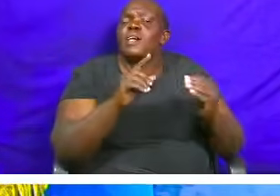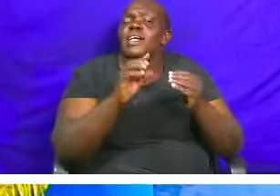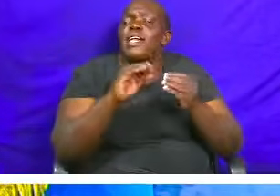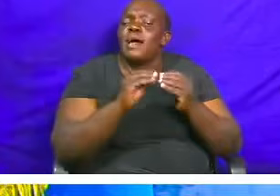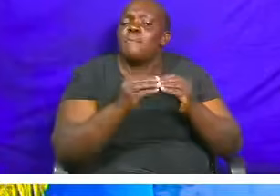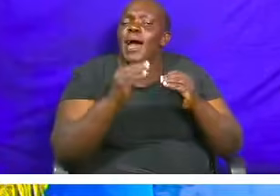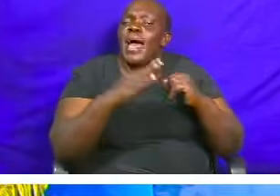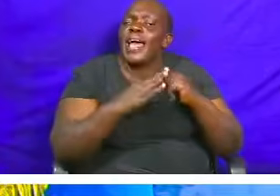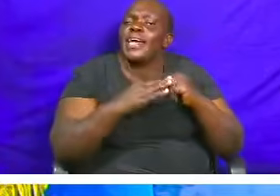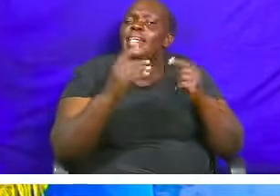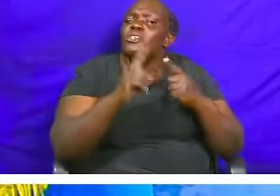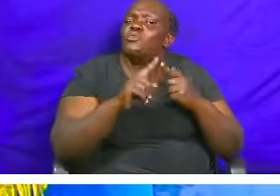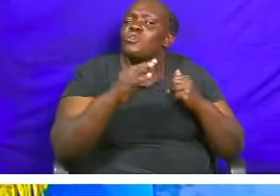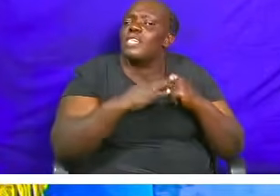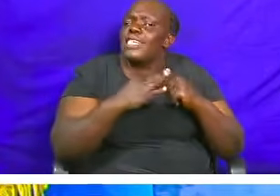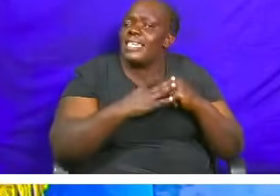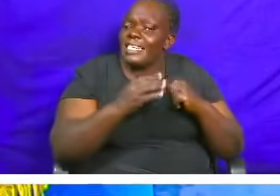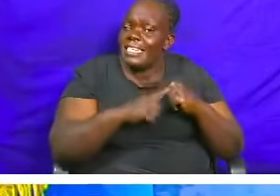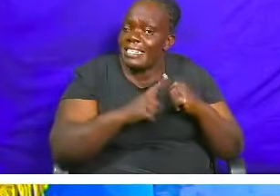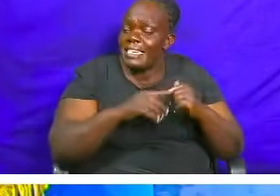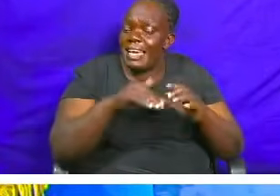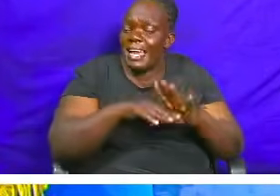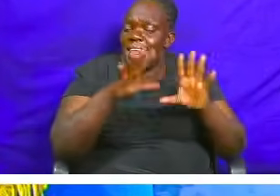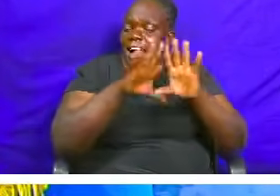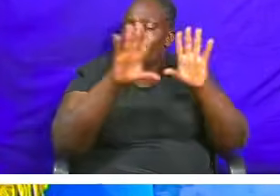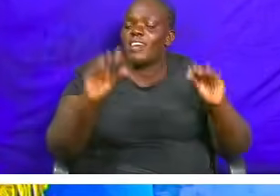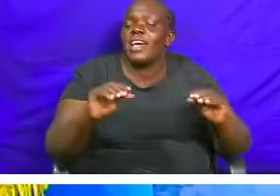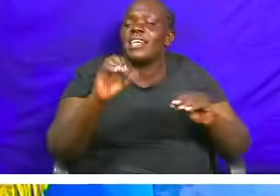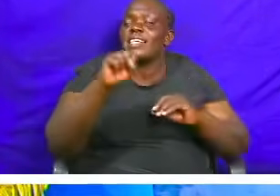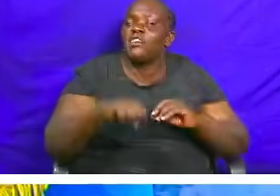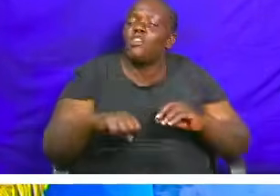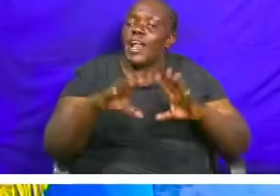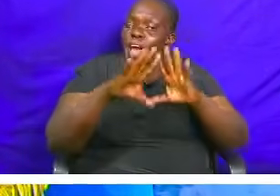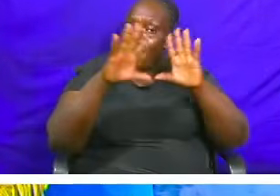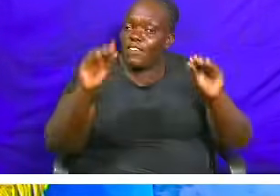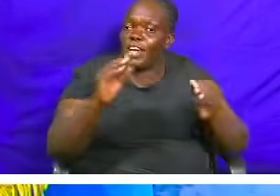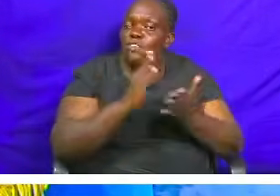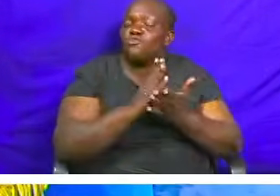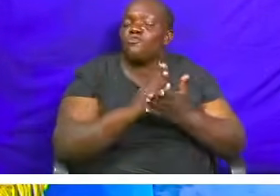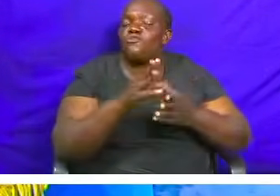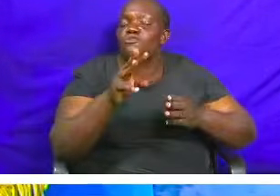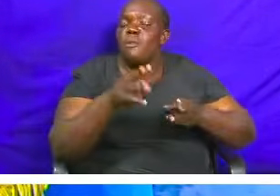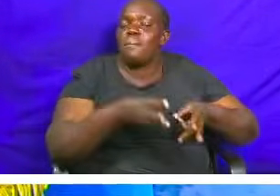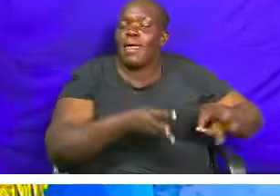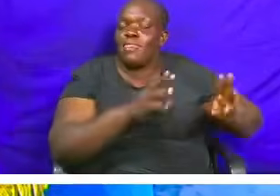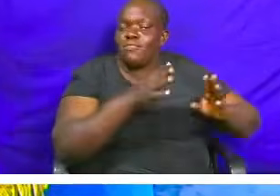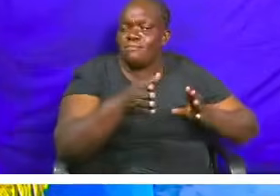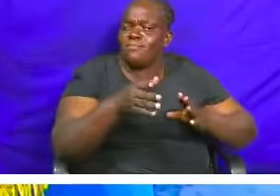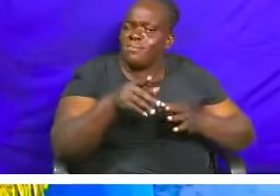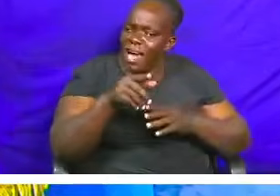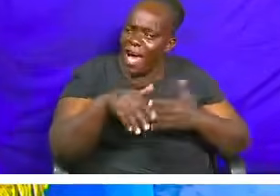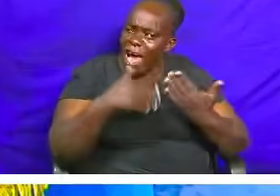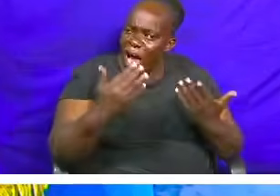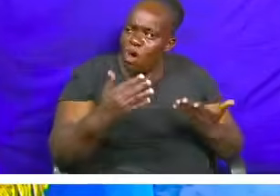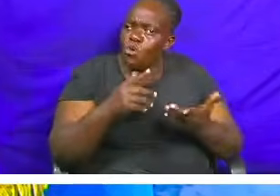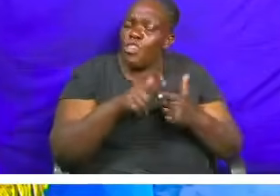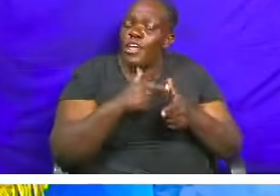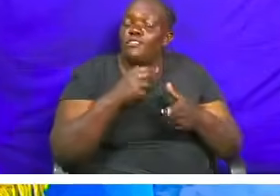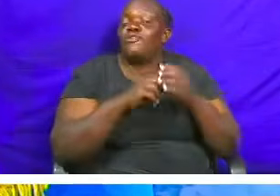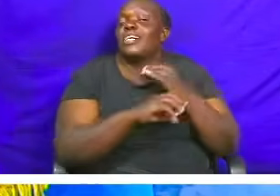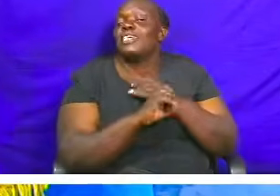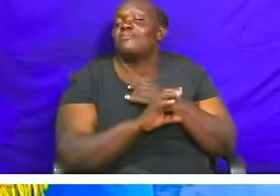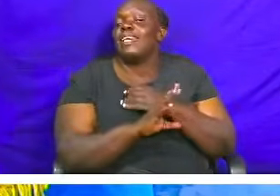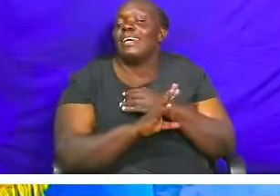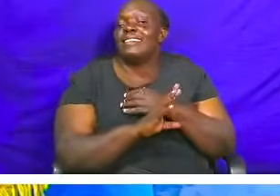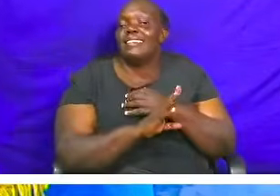6, in Africa, and also number 3 in sub-Saharan Africa because of such measures. Exactly. Now, how then do you explain